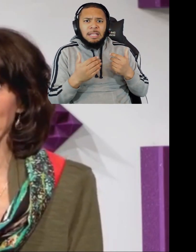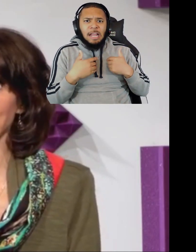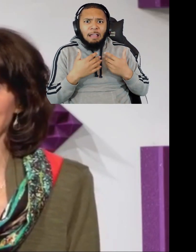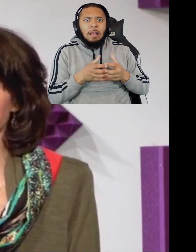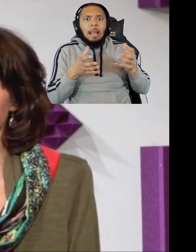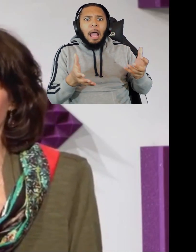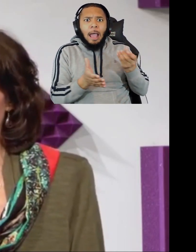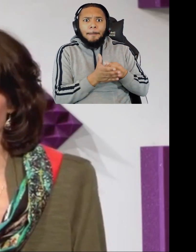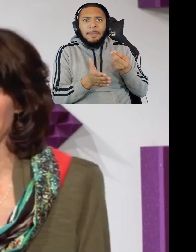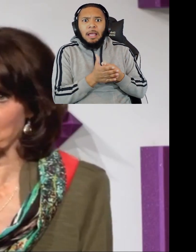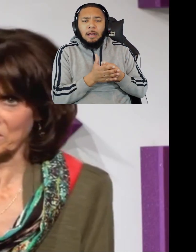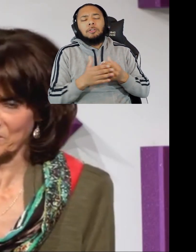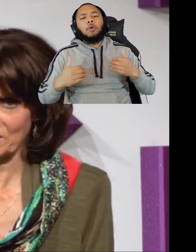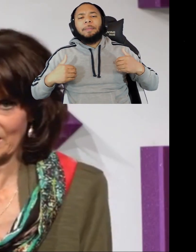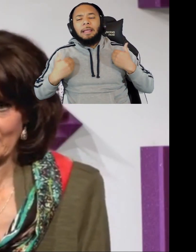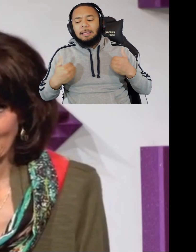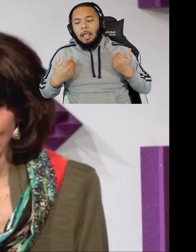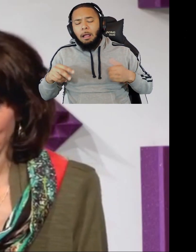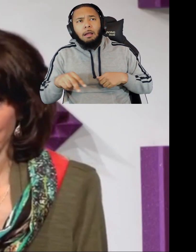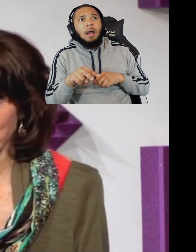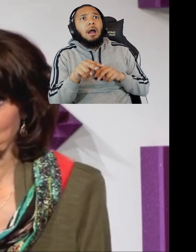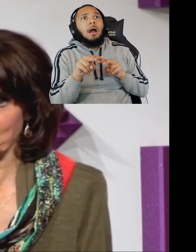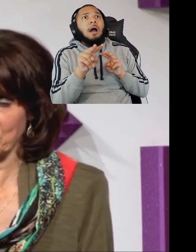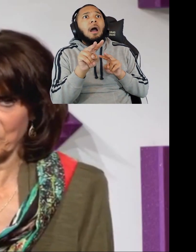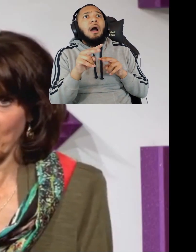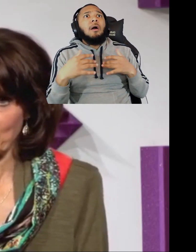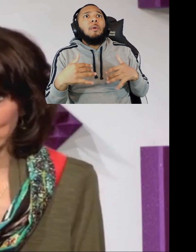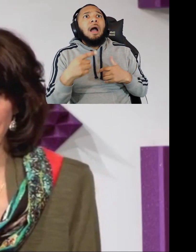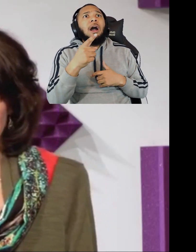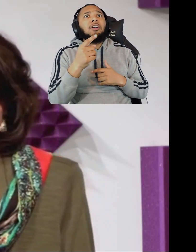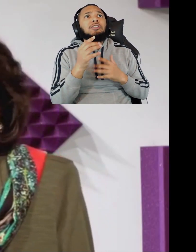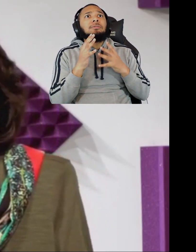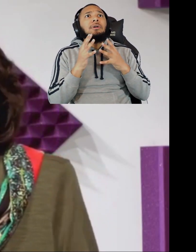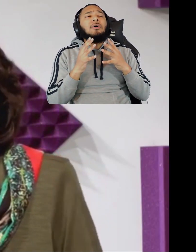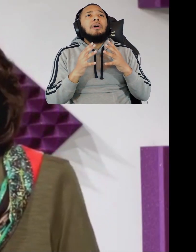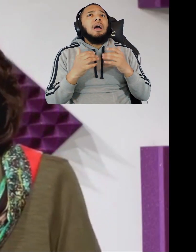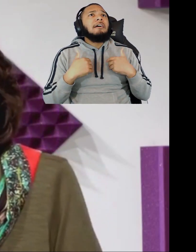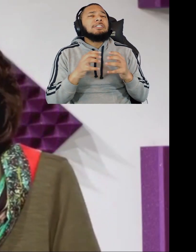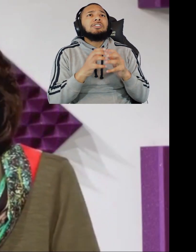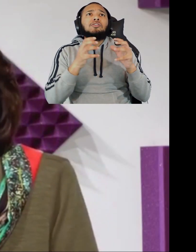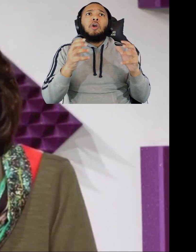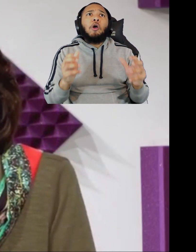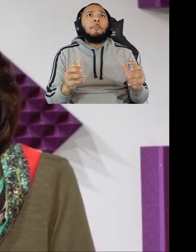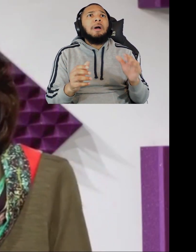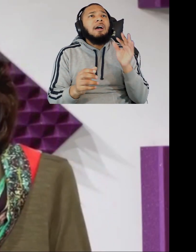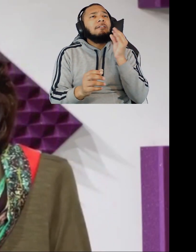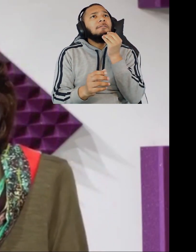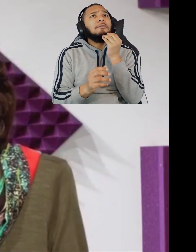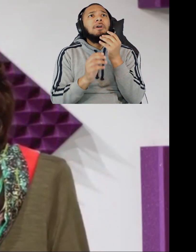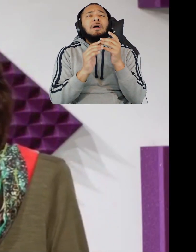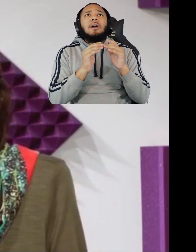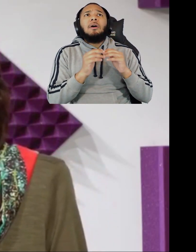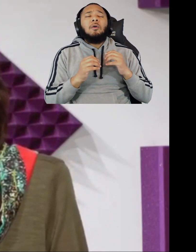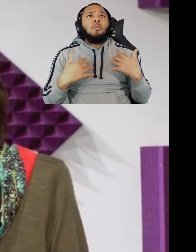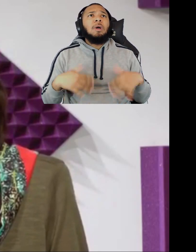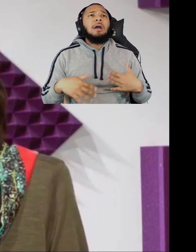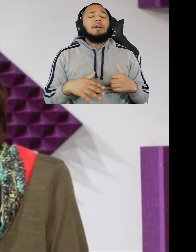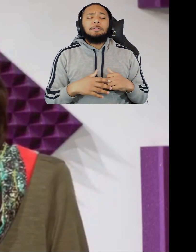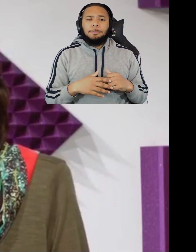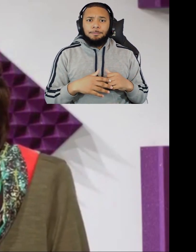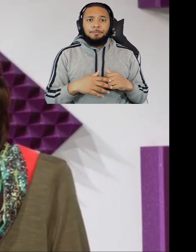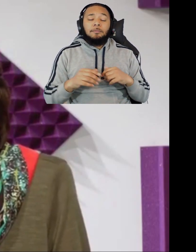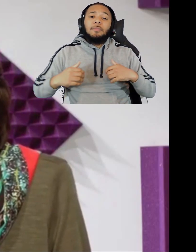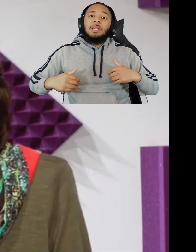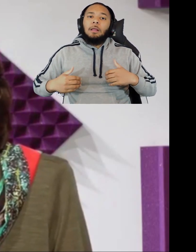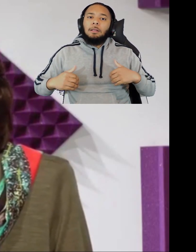babe looked at him as being the most wondrous person with all of these possessions. And what about the babe? Here we have a